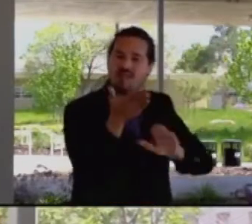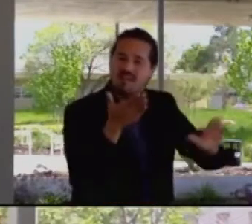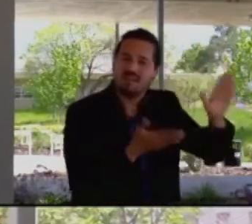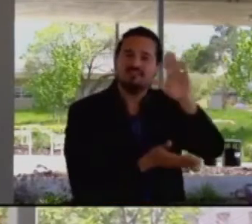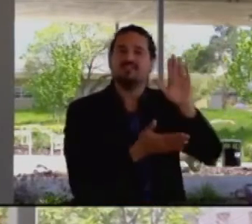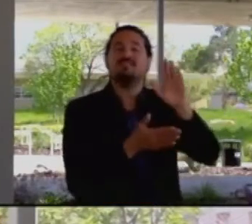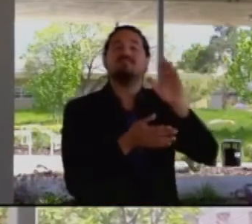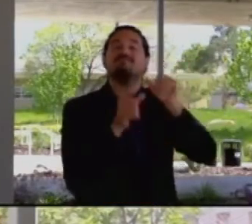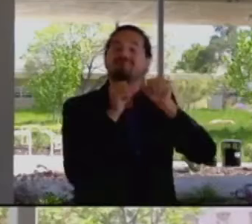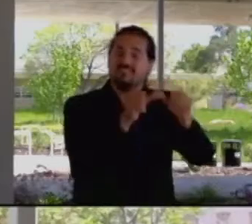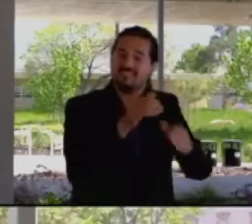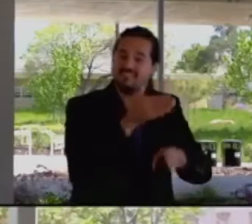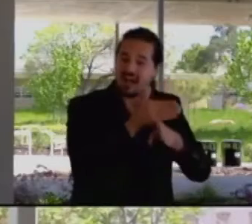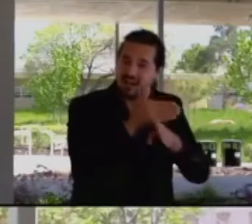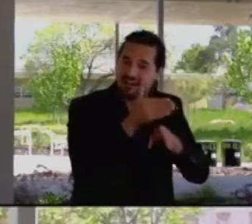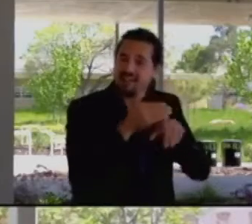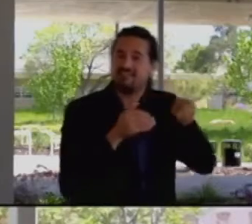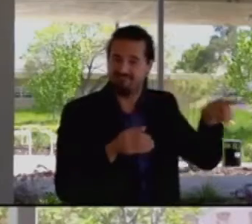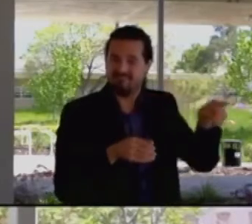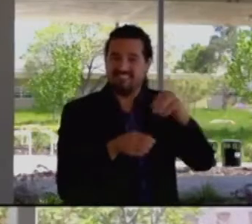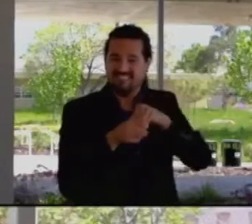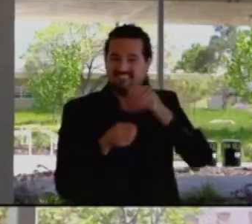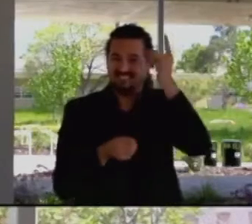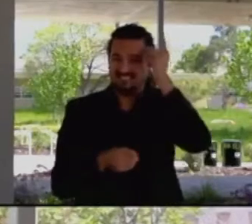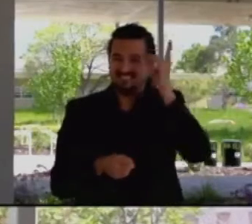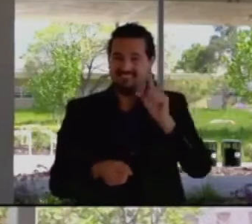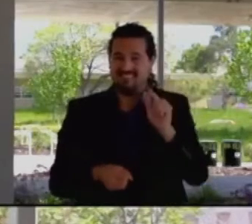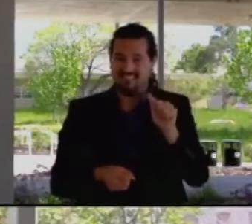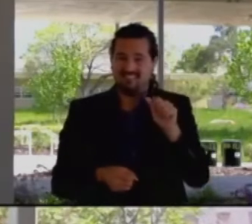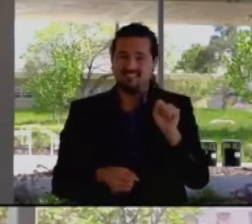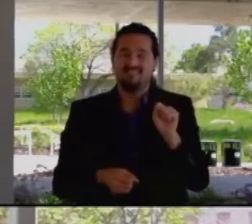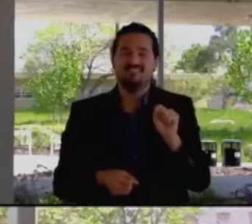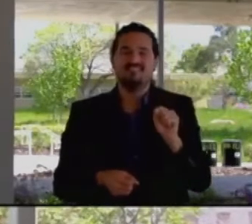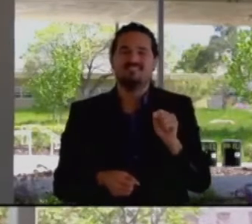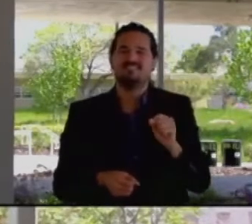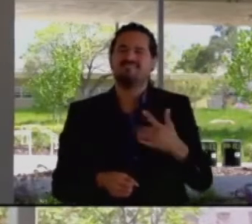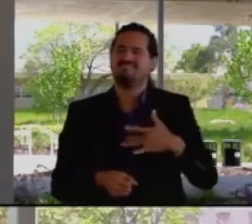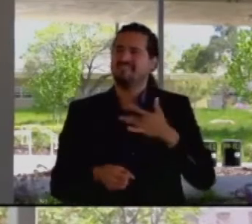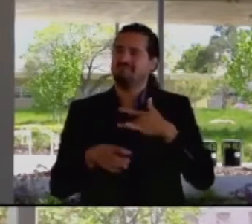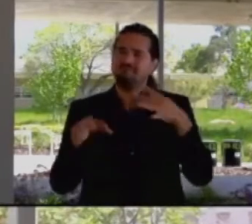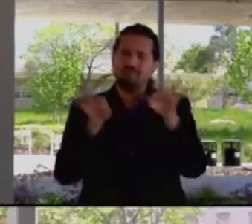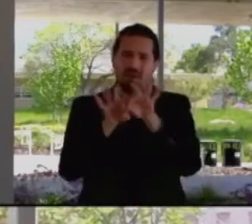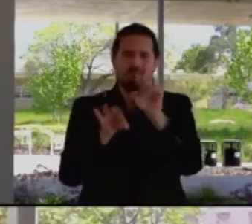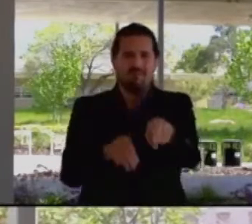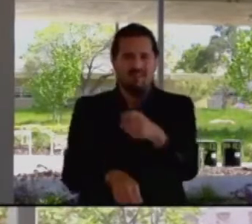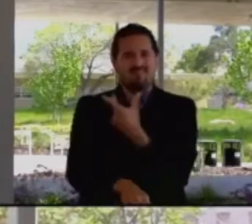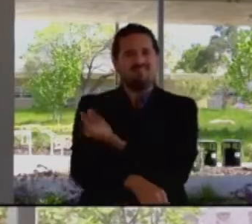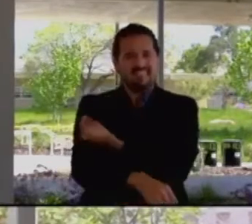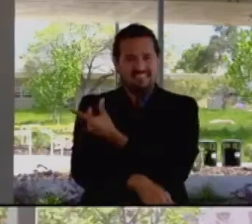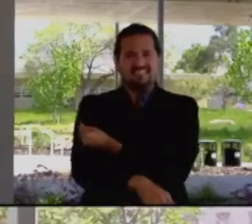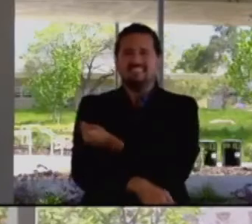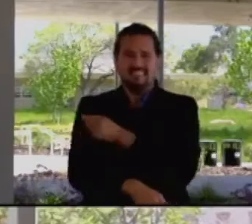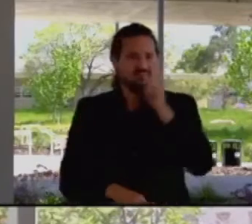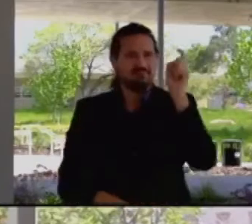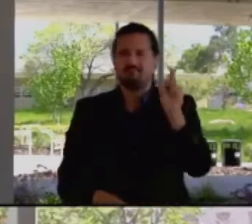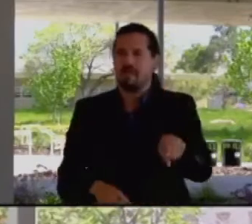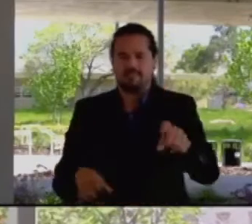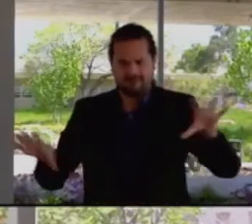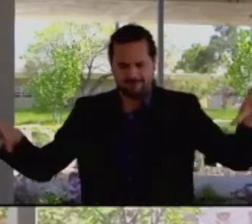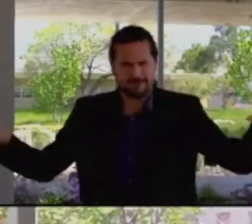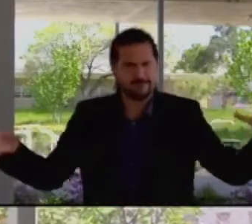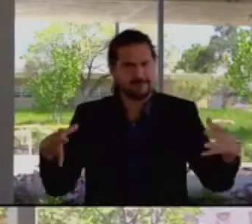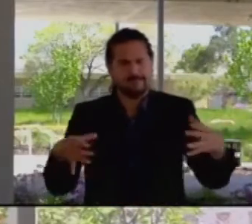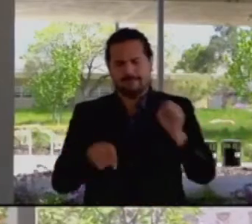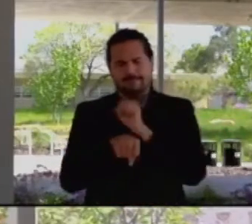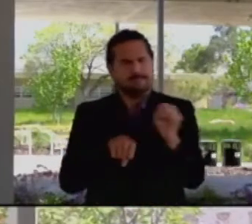such a major part of our community and I feel like we have the most contact within the elders and adults here in California. I believe that we should